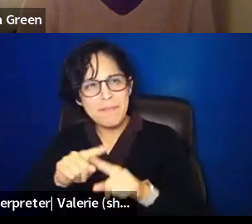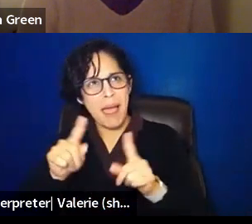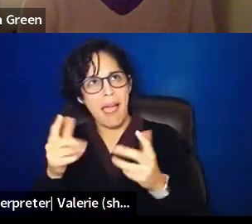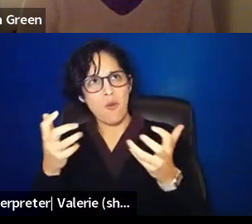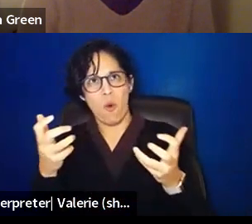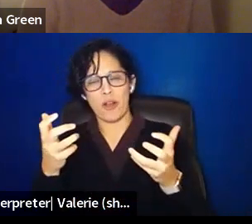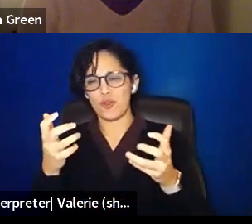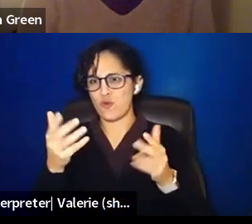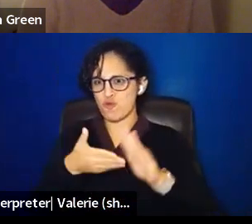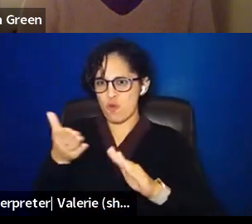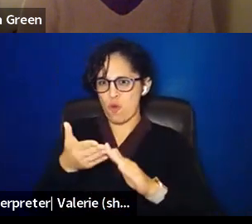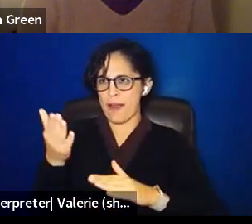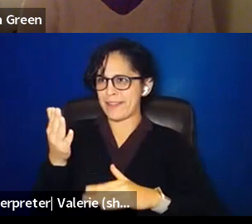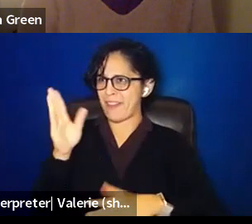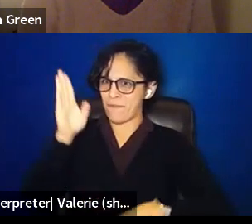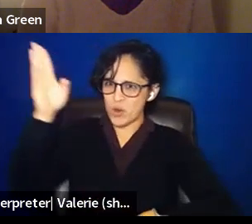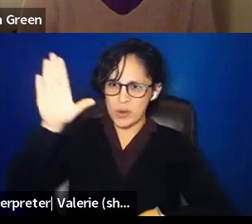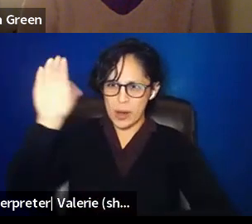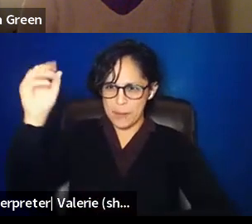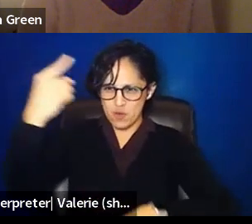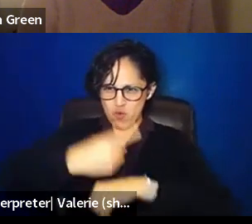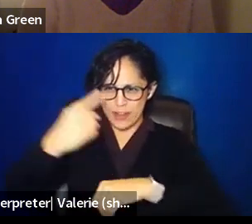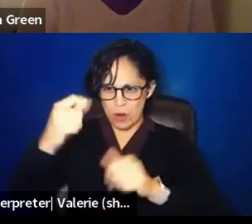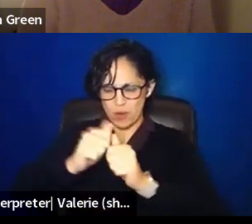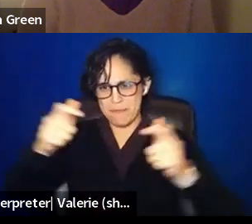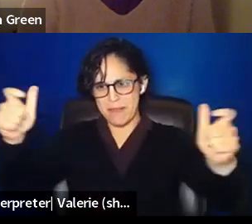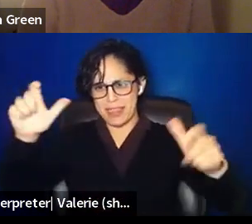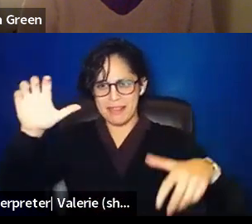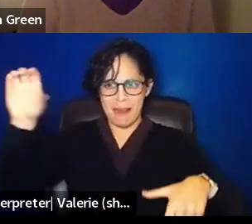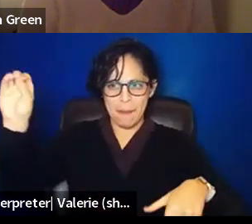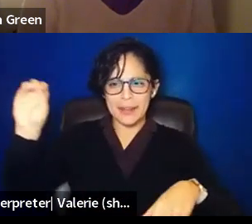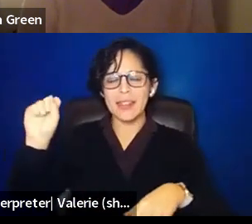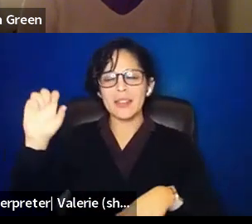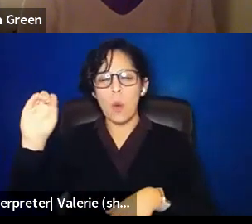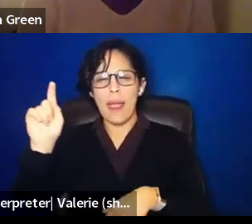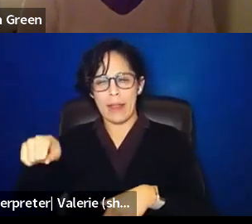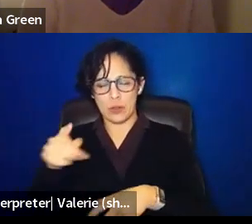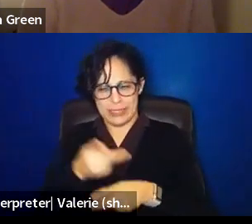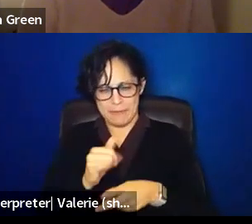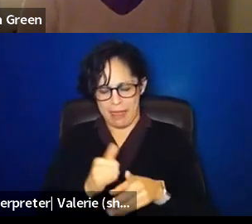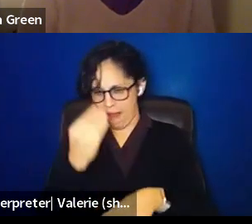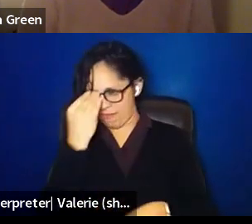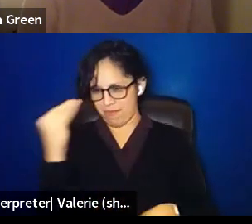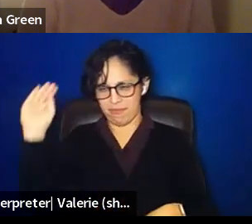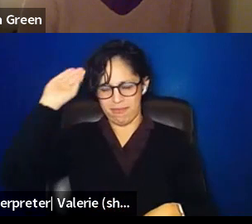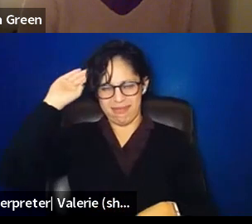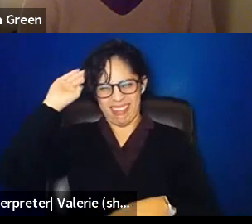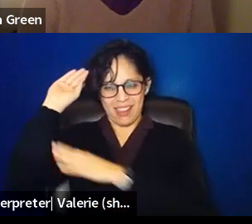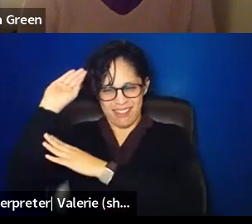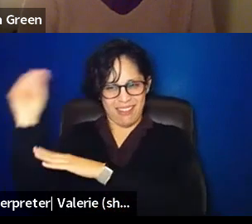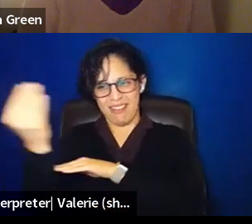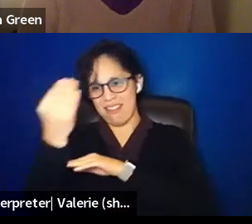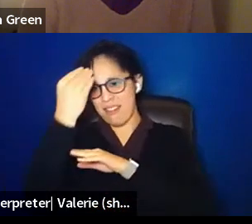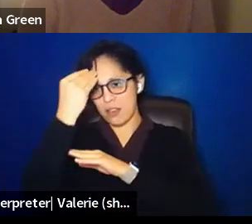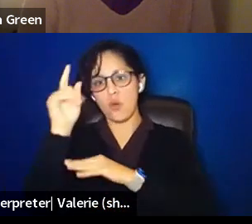day. So I've gone back to Megan's book a few times along the way to remind myself